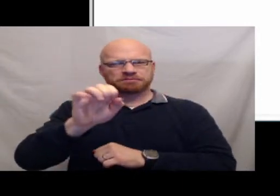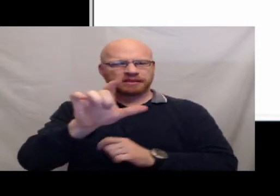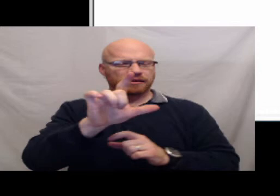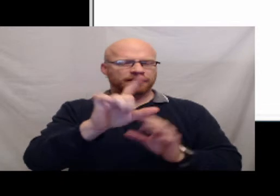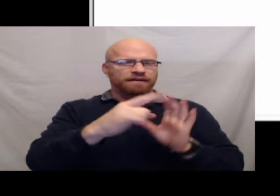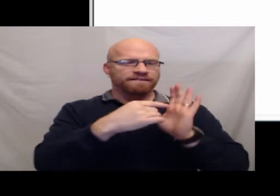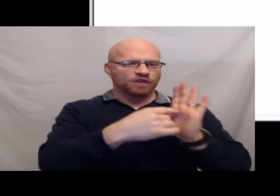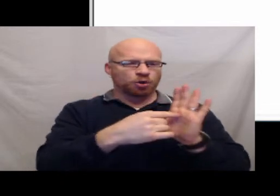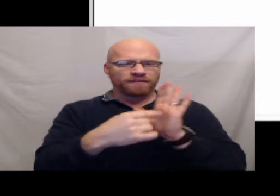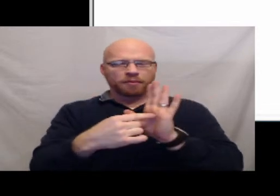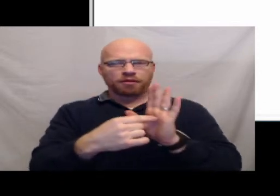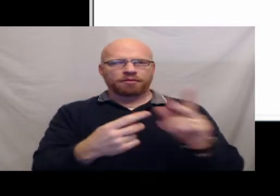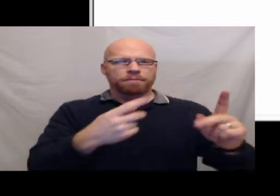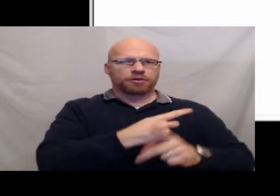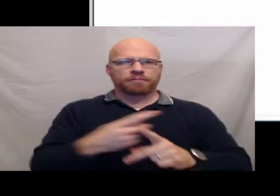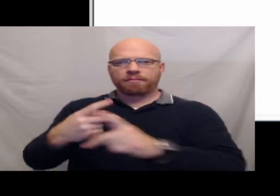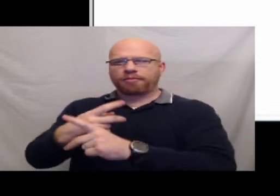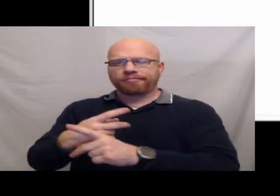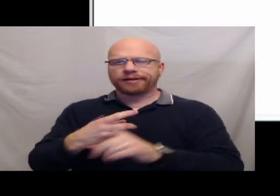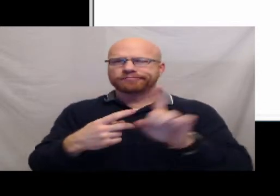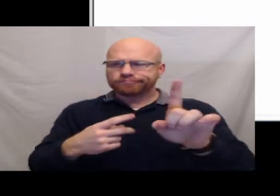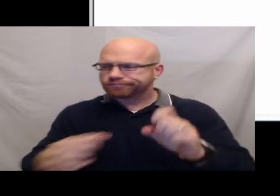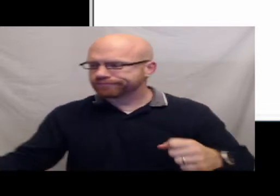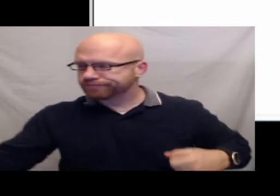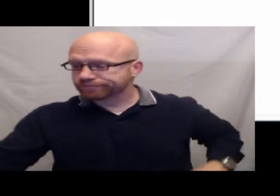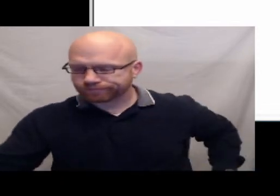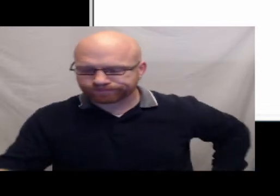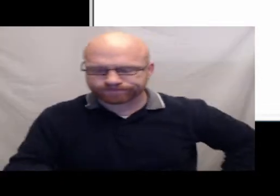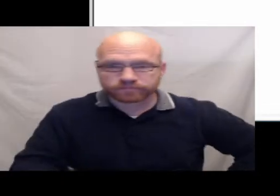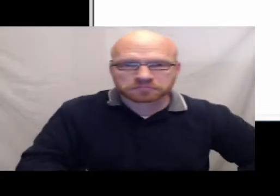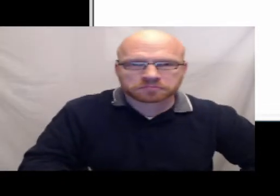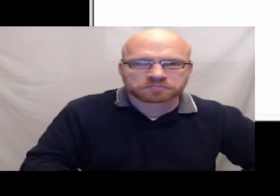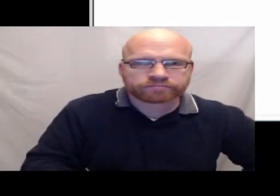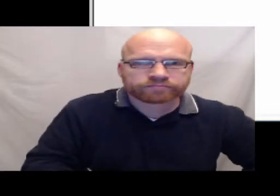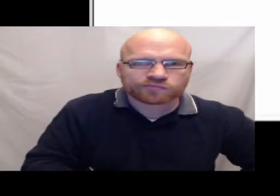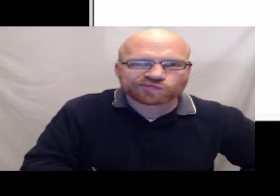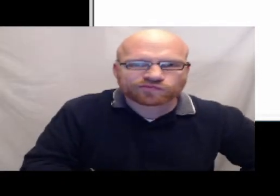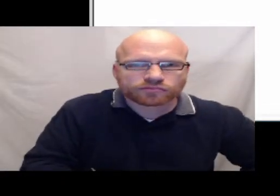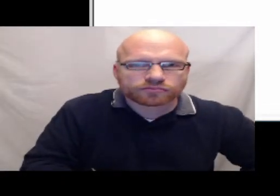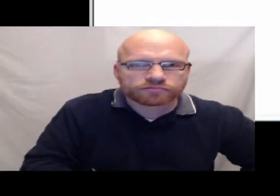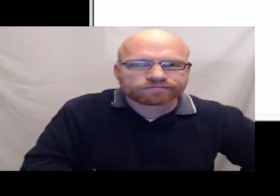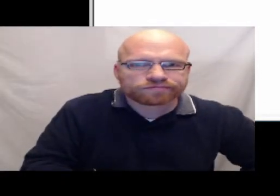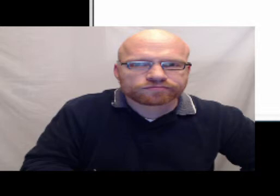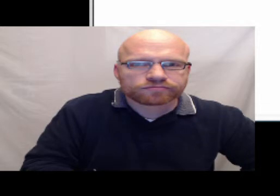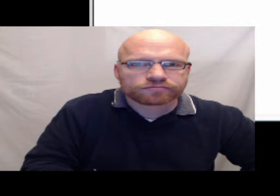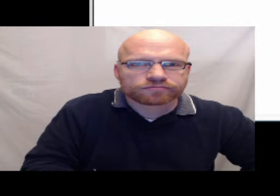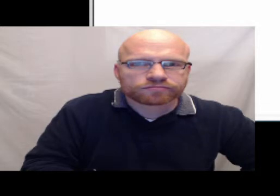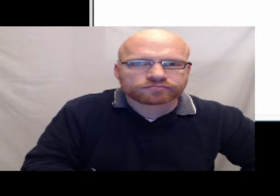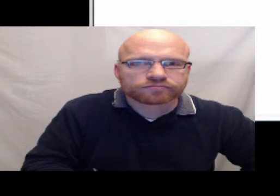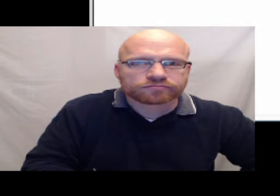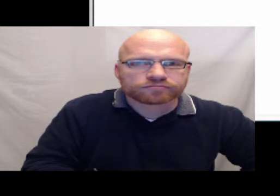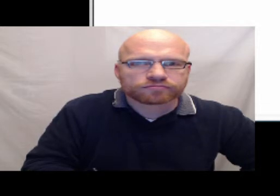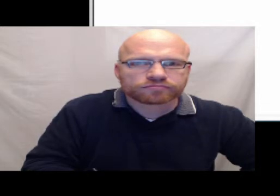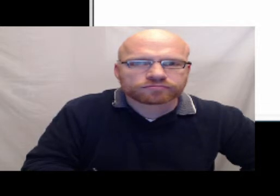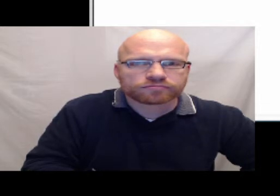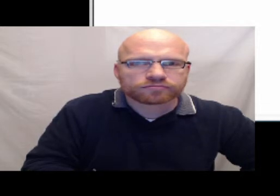X squared and y squared, there's only one way to get those two answers, by multiplication.